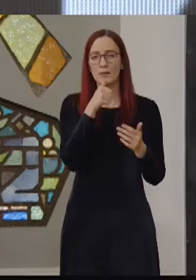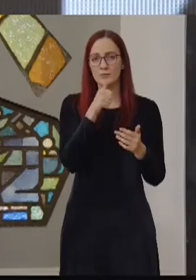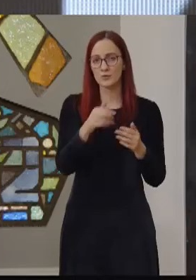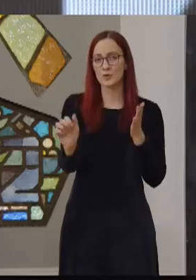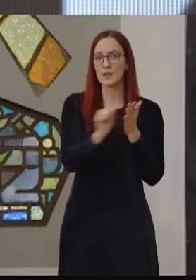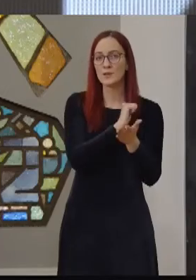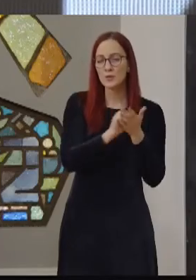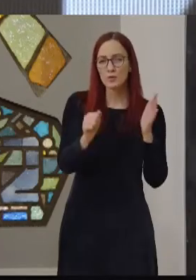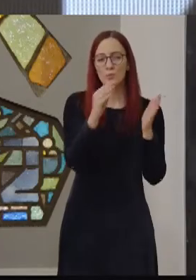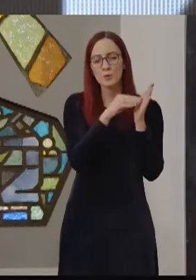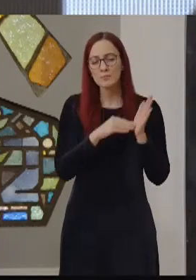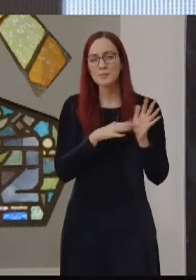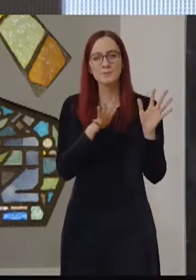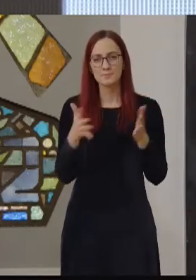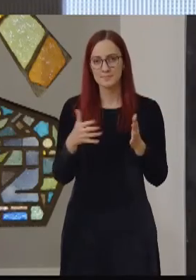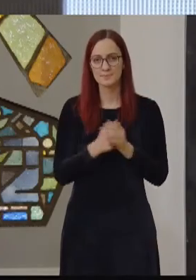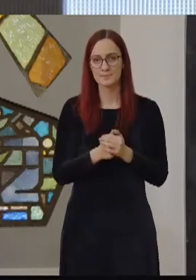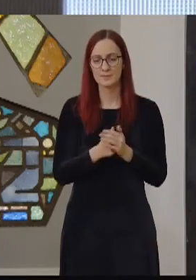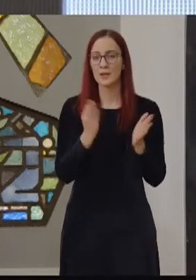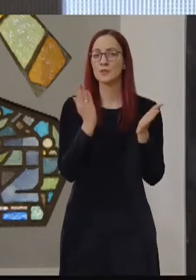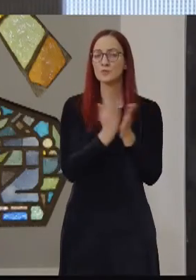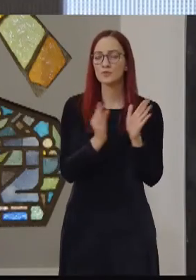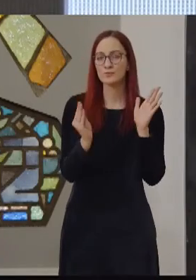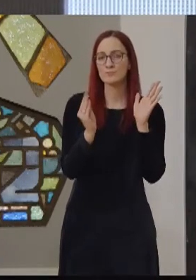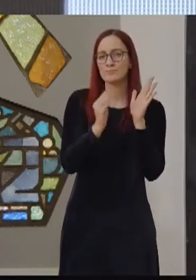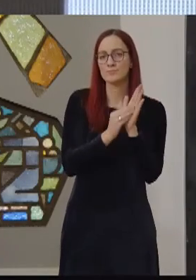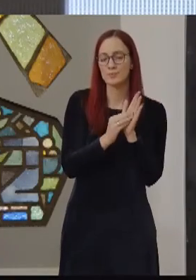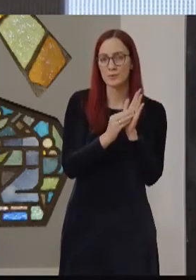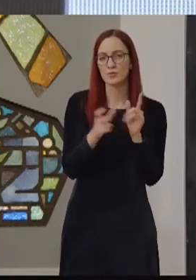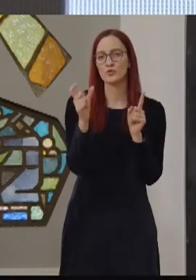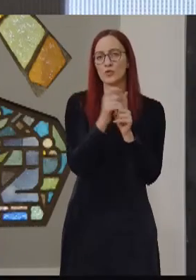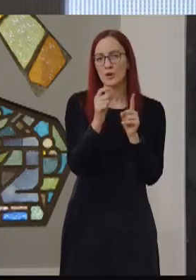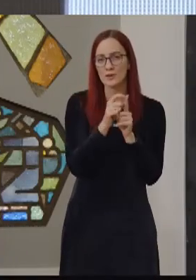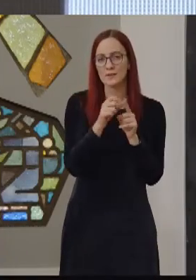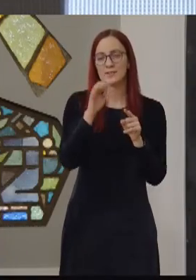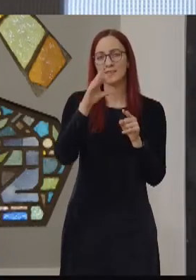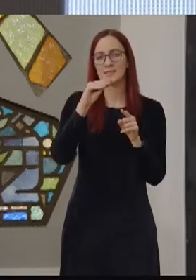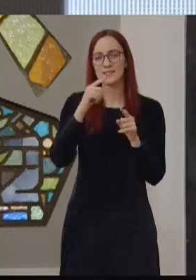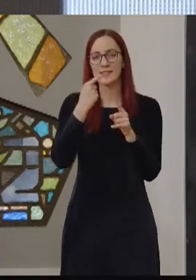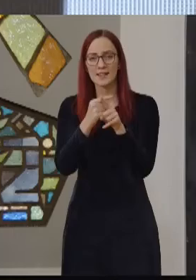Council of Europe, that in one or another regulation,